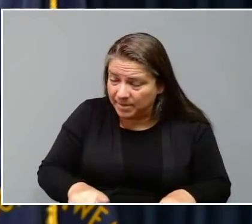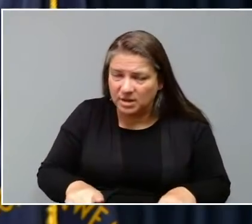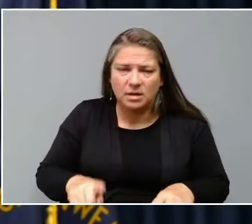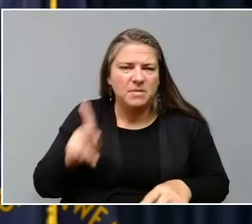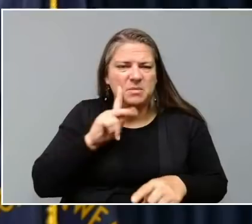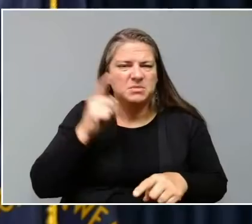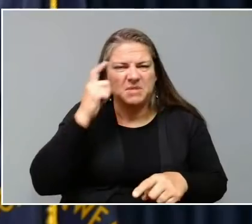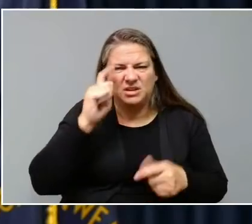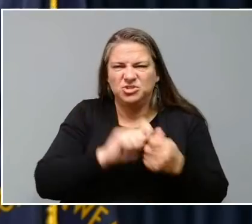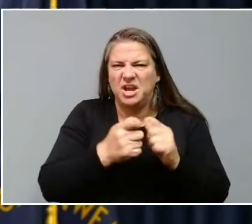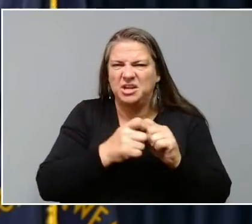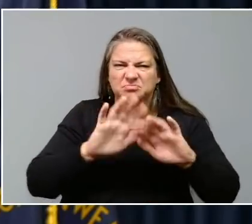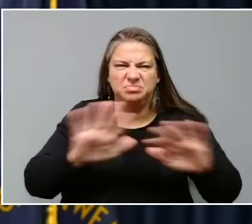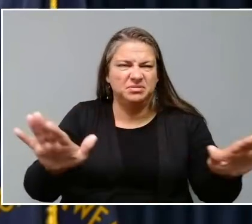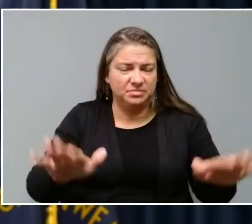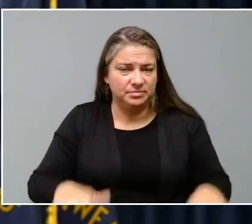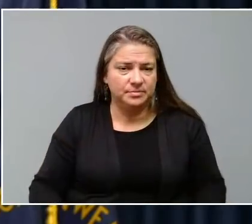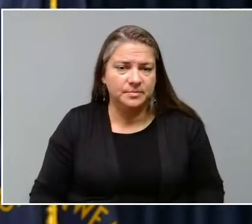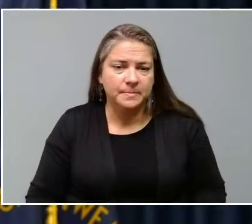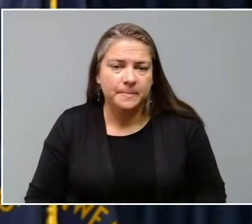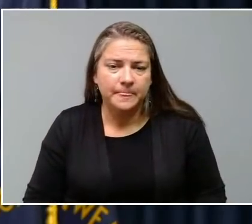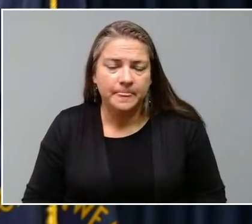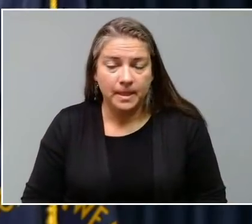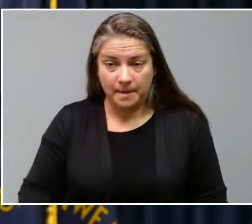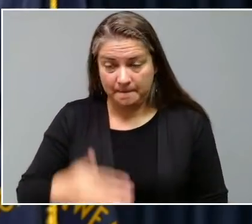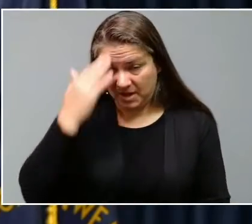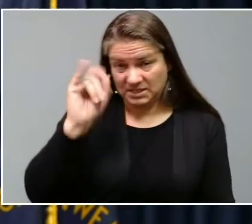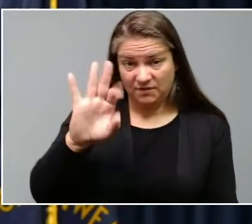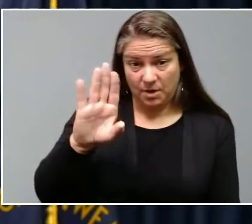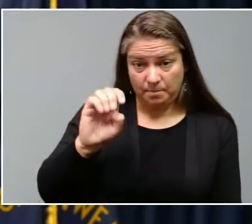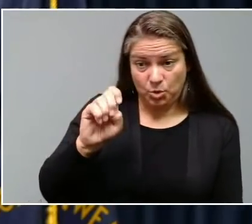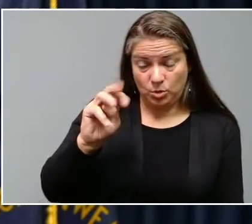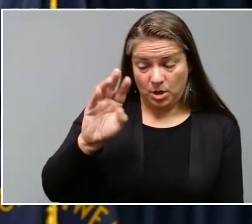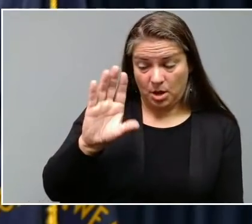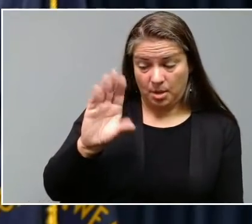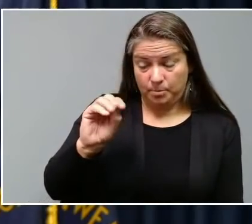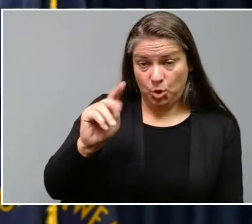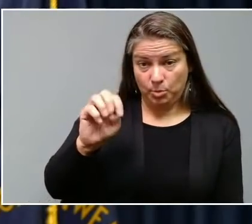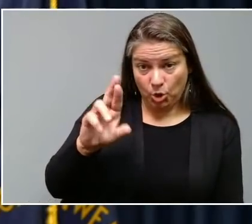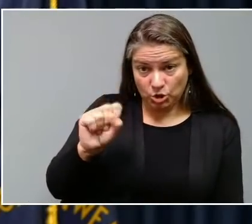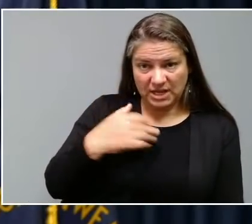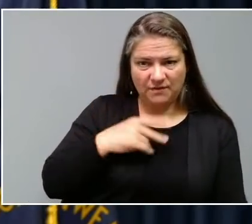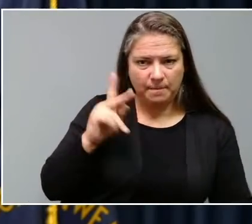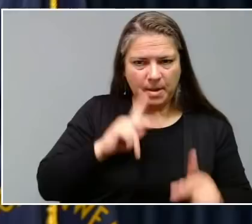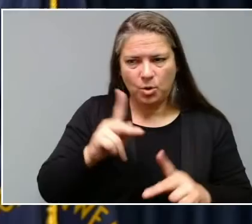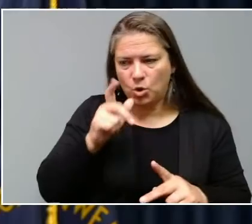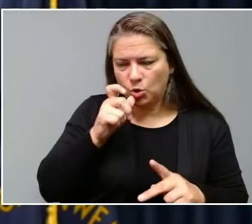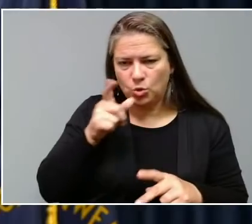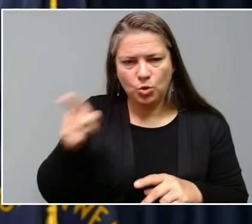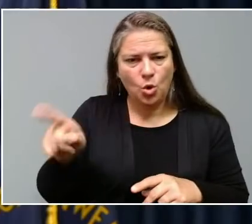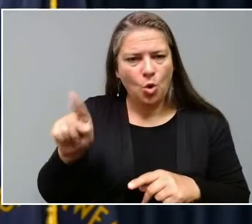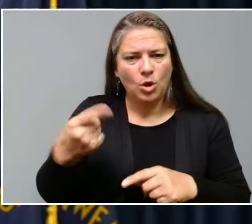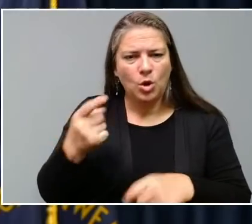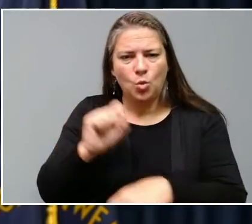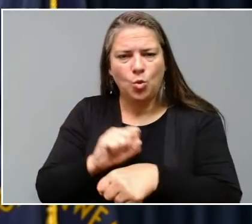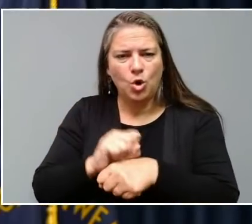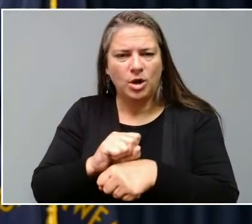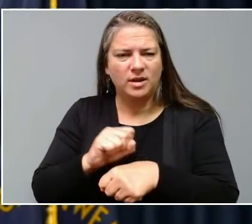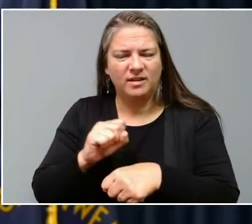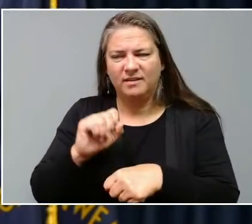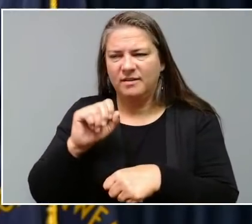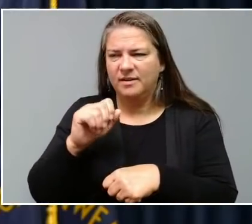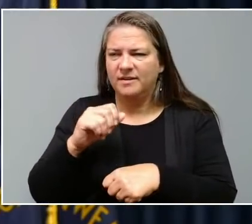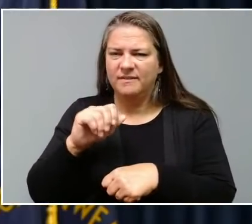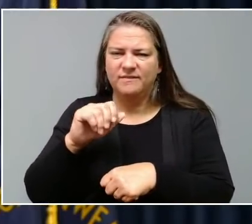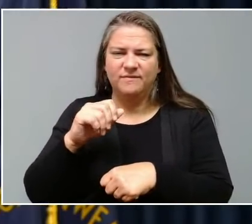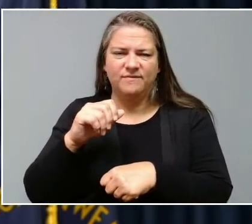mind. So because of the boomers, on the other end, you had folks that have only ever had to work in a gig economy, working 5, 6, 7 different things,